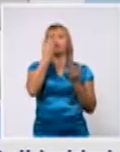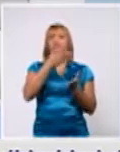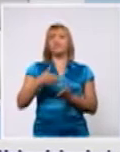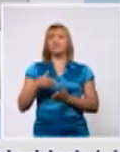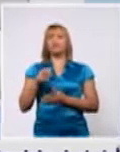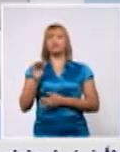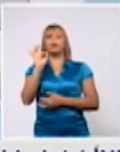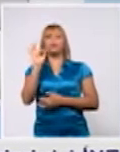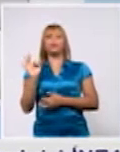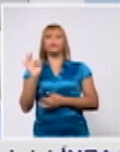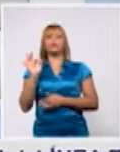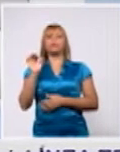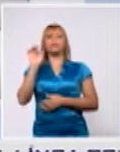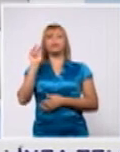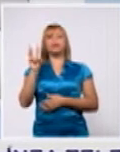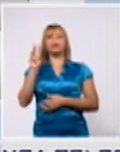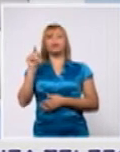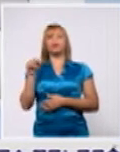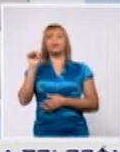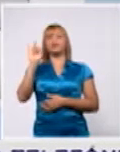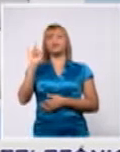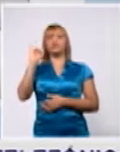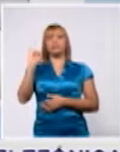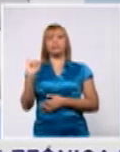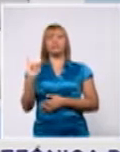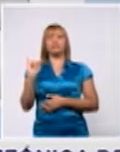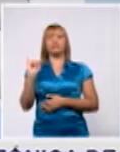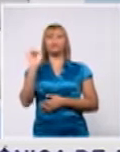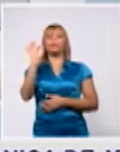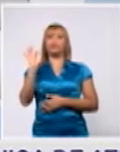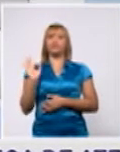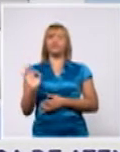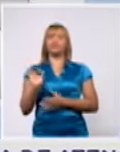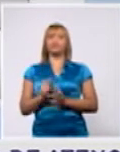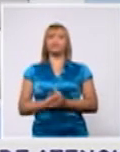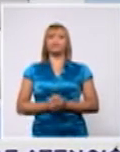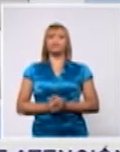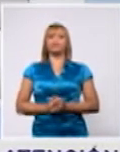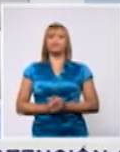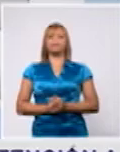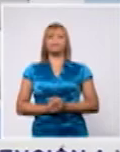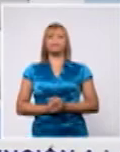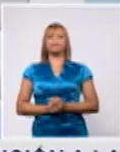707,715 COVID-19 related fatalities and a mortality rate of